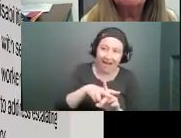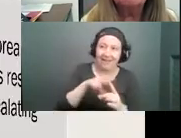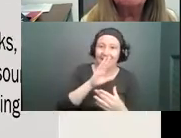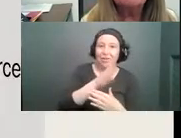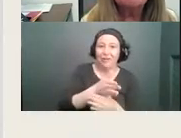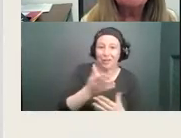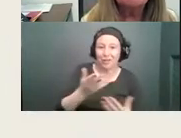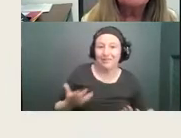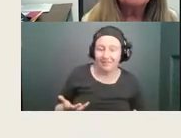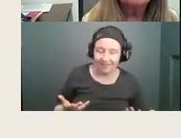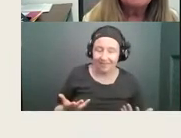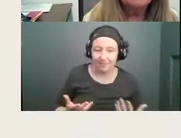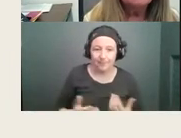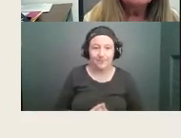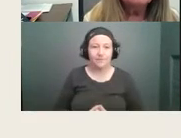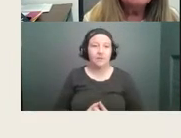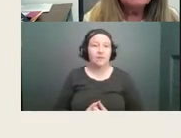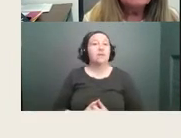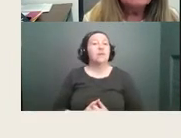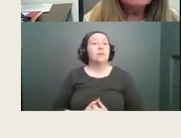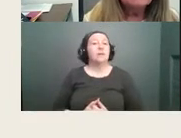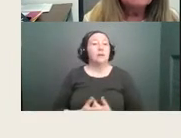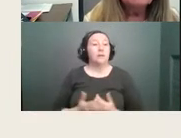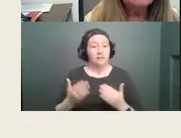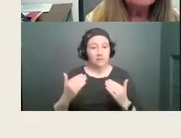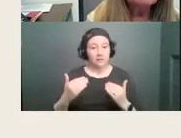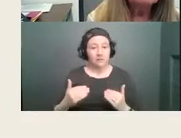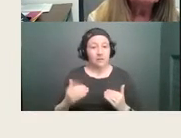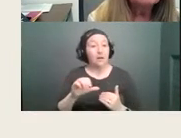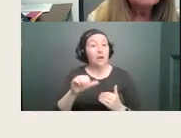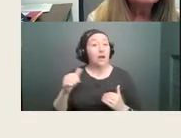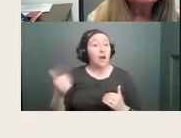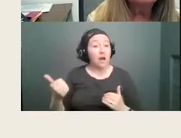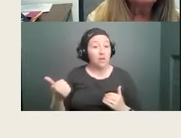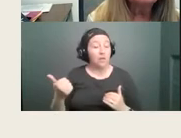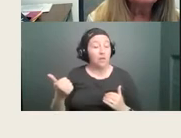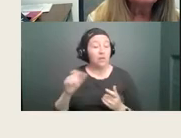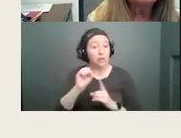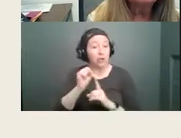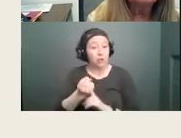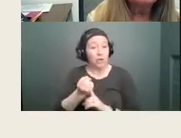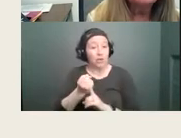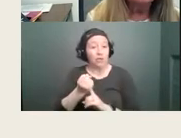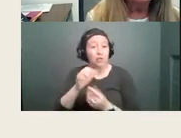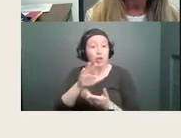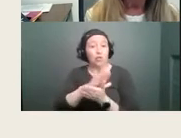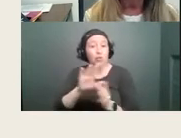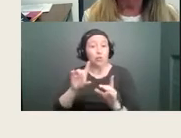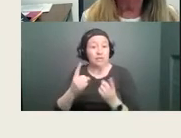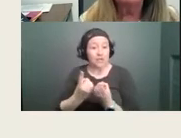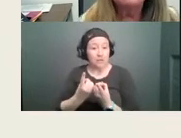plan. And then again, another case where the school district